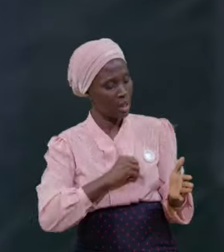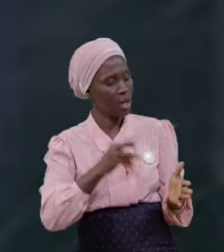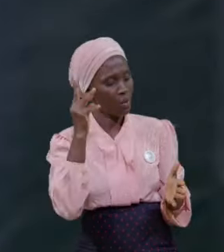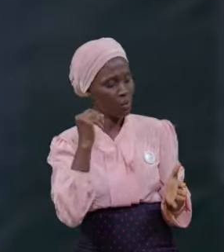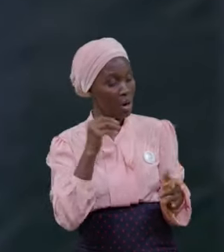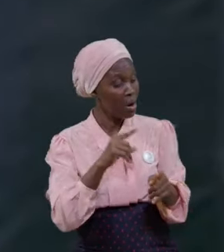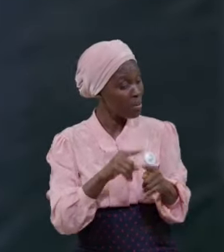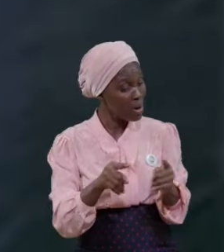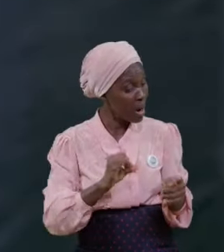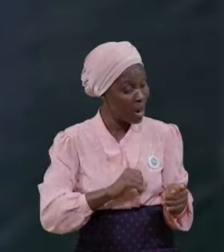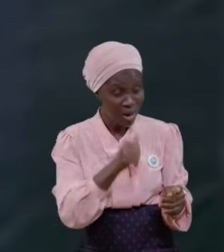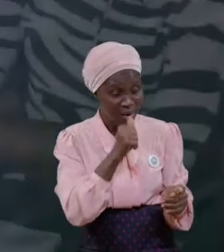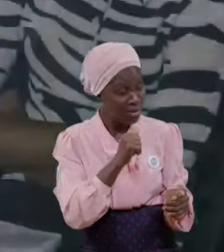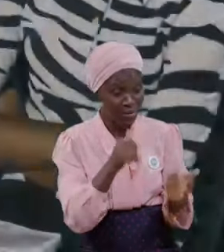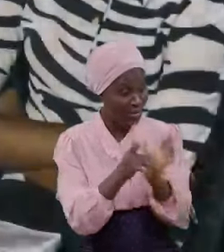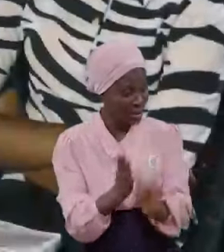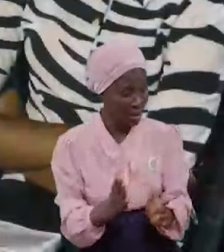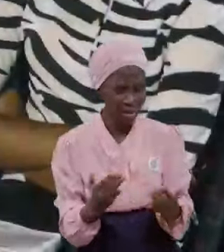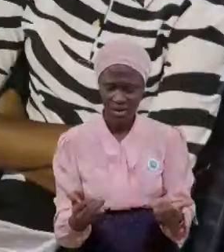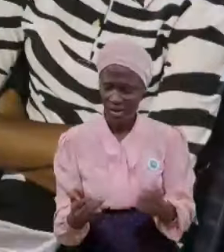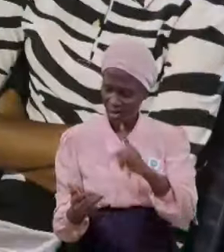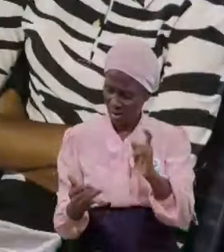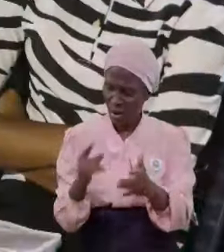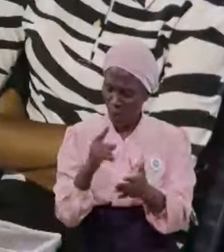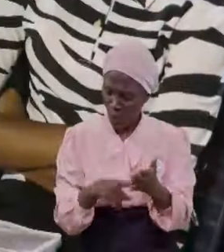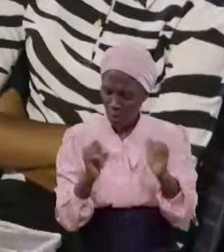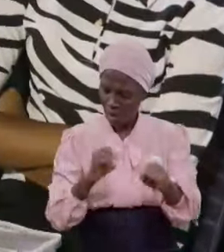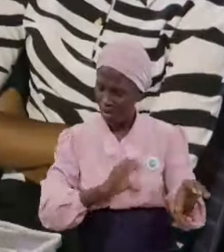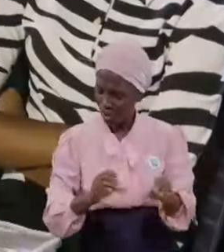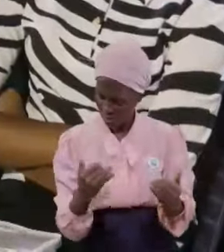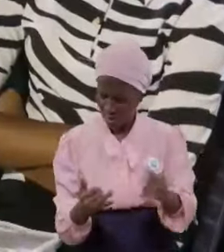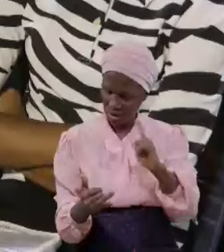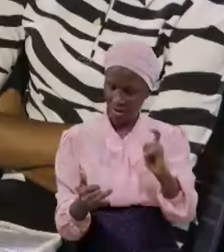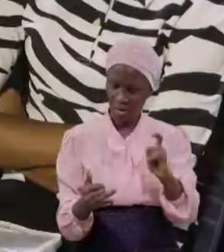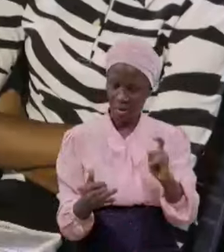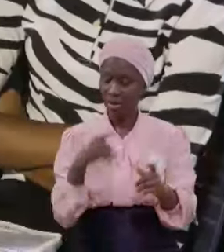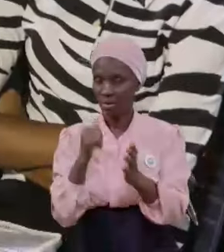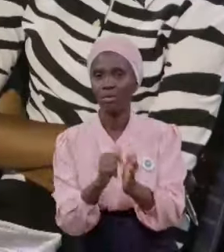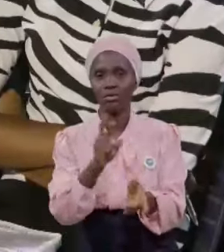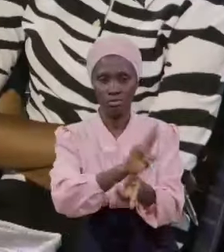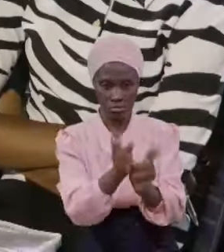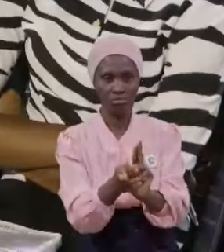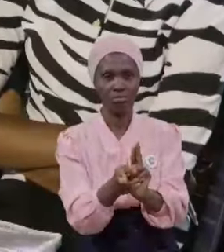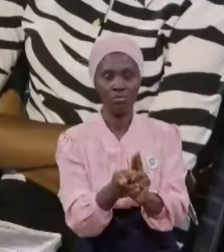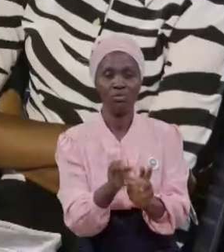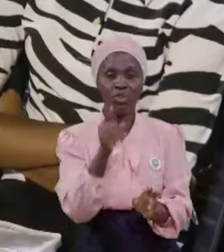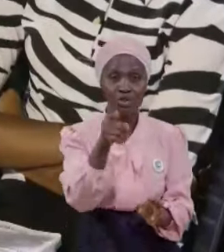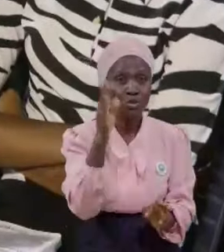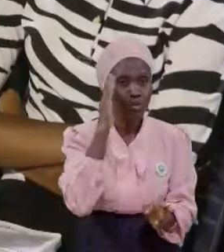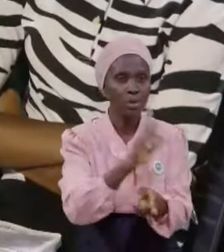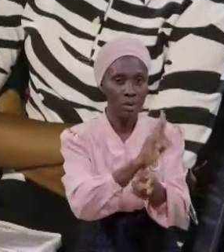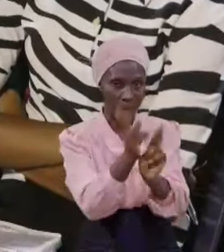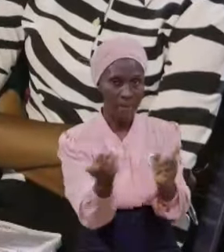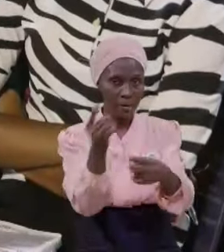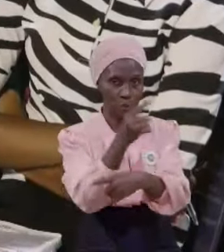repent. You repent today. I said you repent today. I may baptize every one of you in